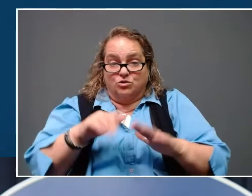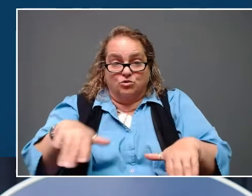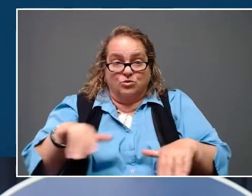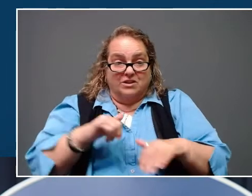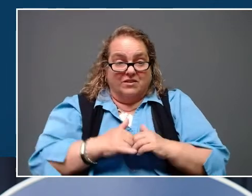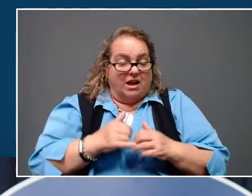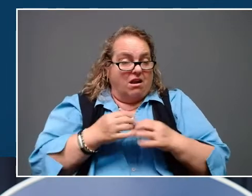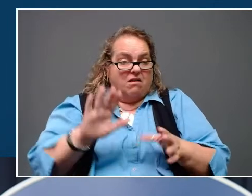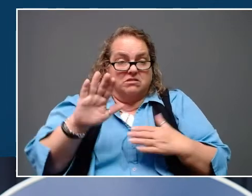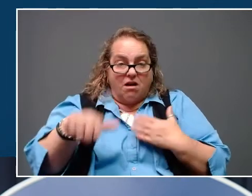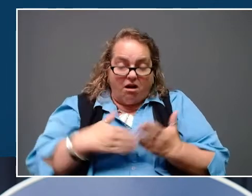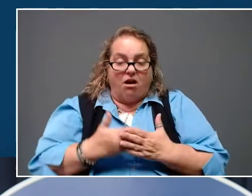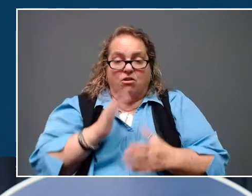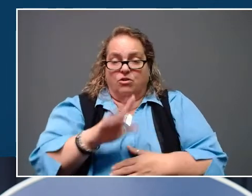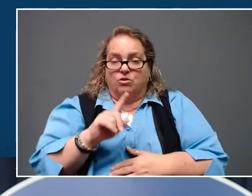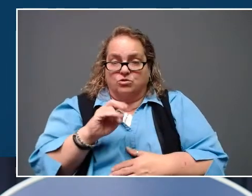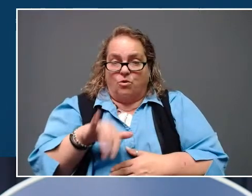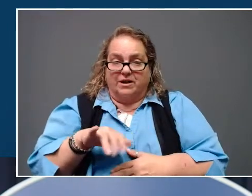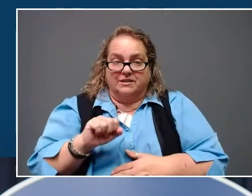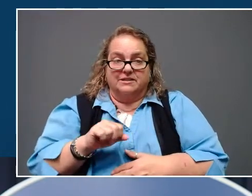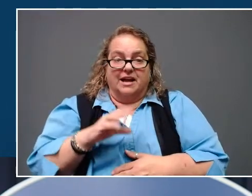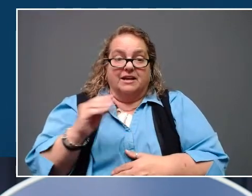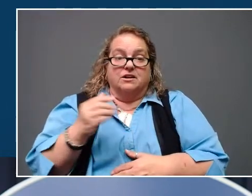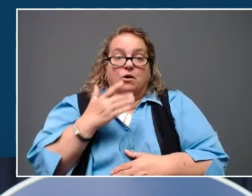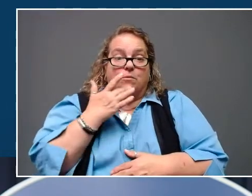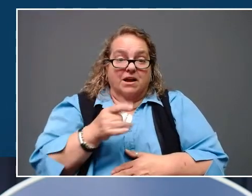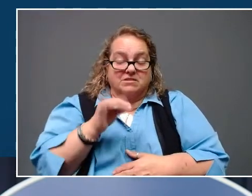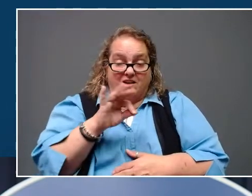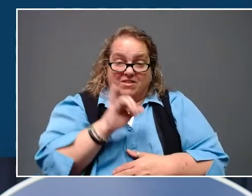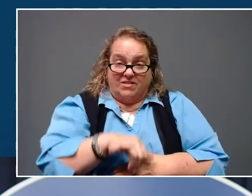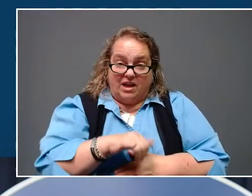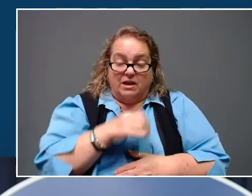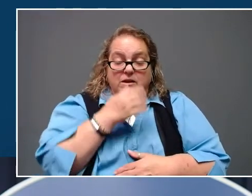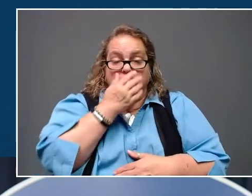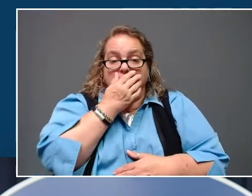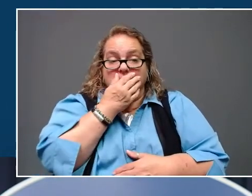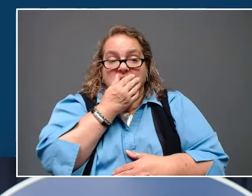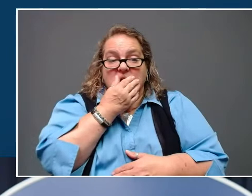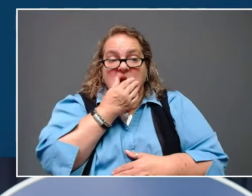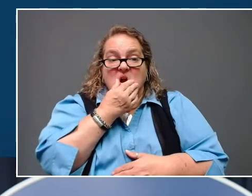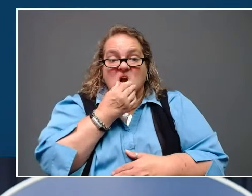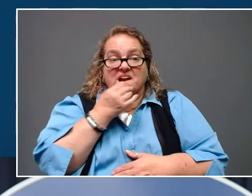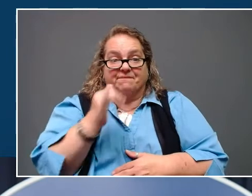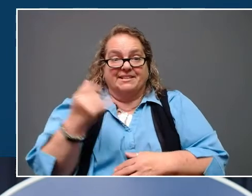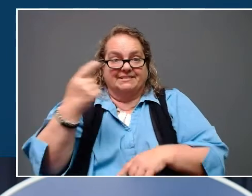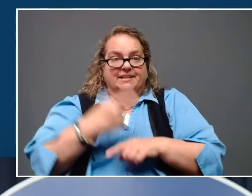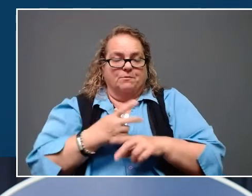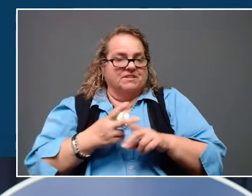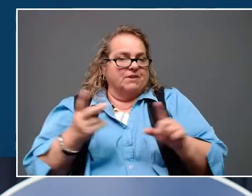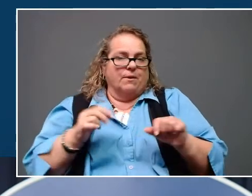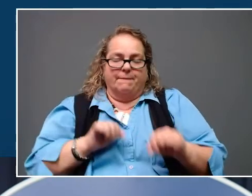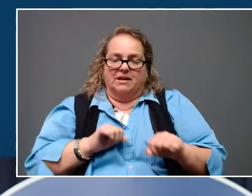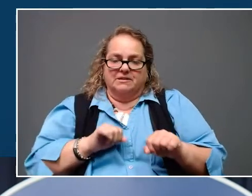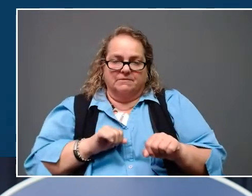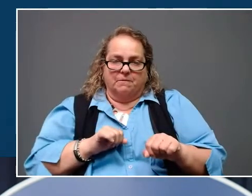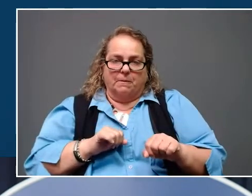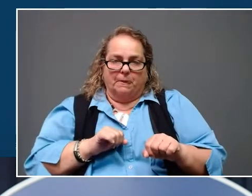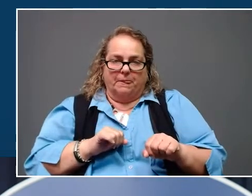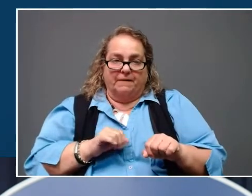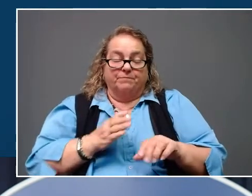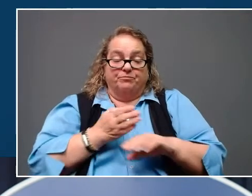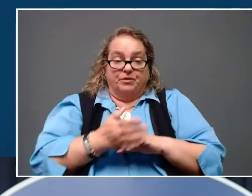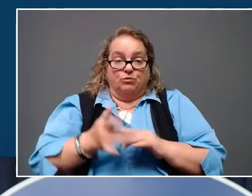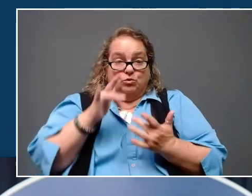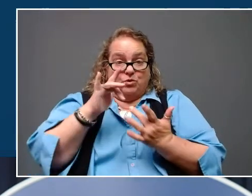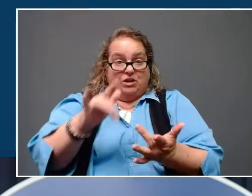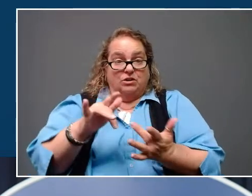but all their toys. And because of that, this day was possible. Directly after the tornado, Jamie went